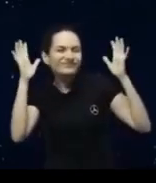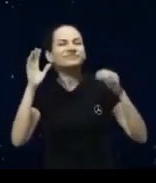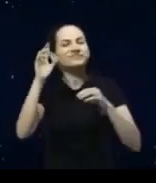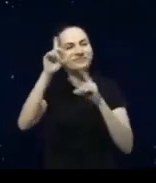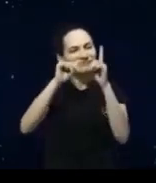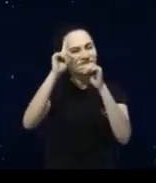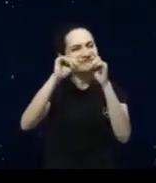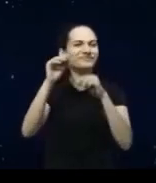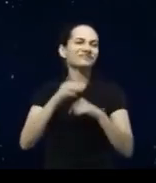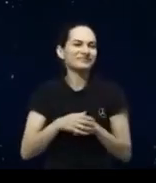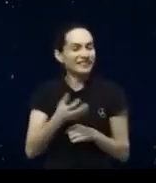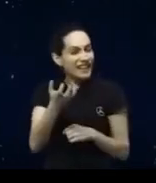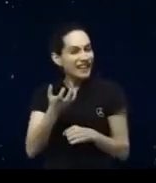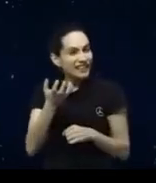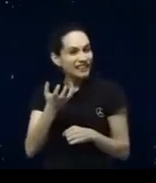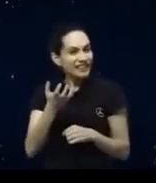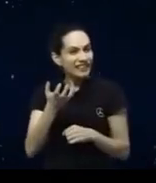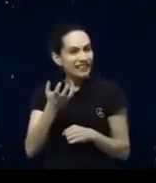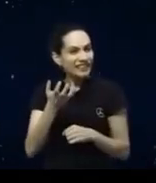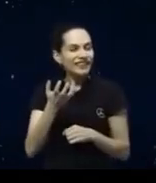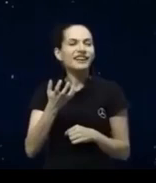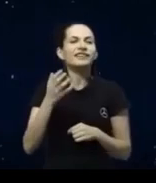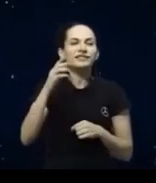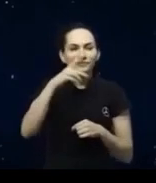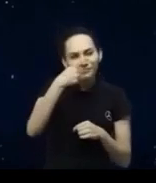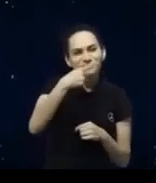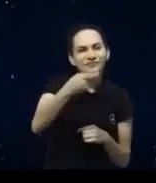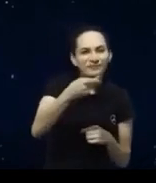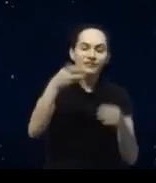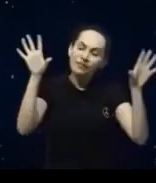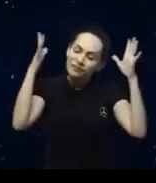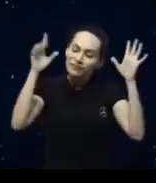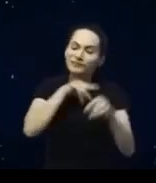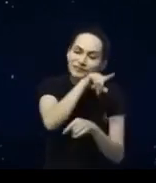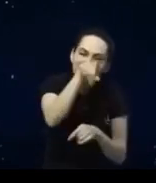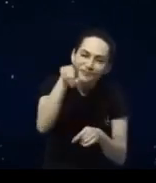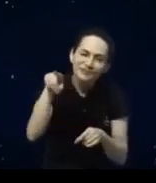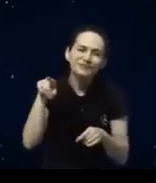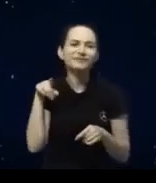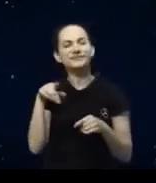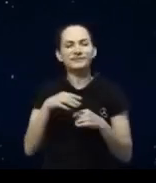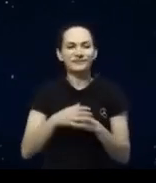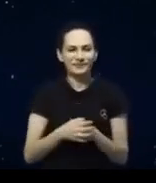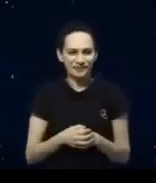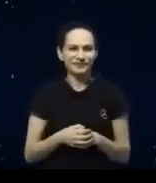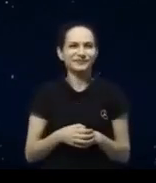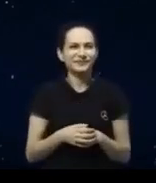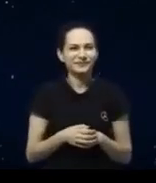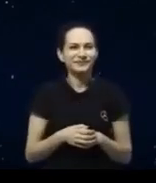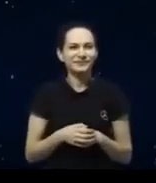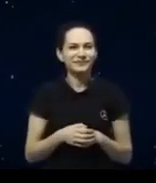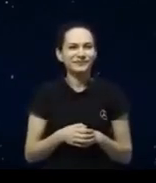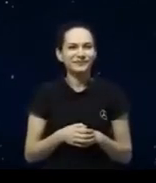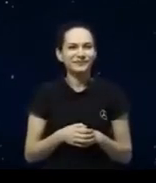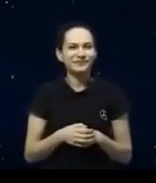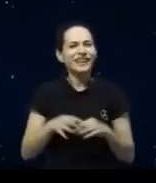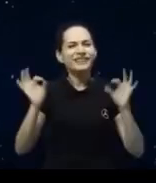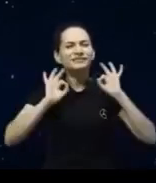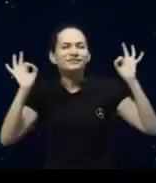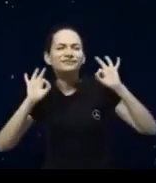Brasil, I really want to extend my warmest congratulations to all of you. It